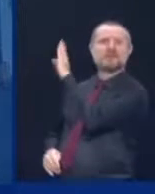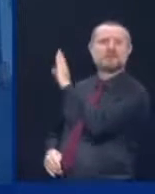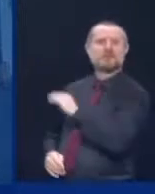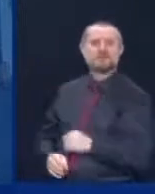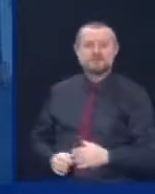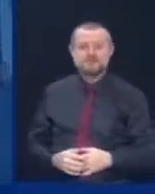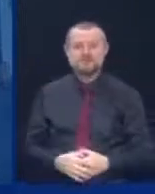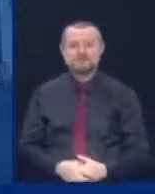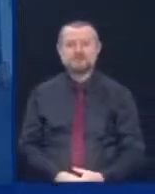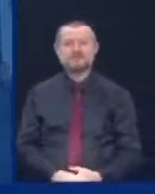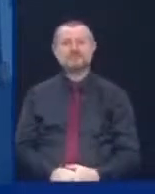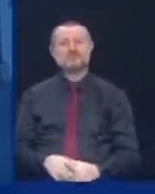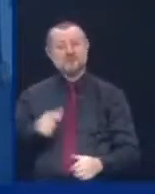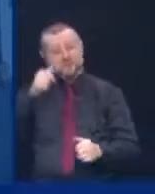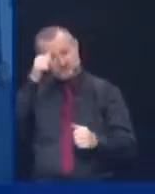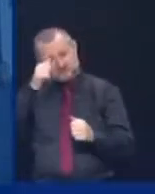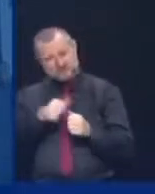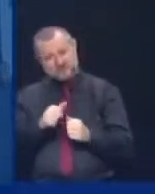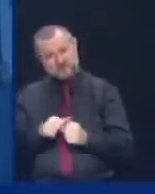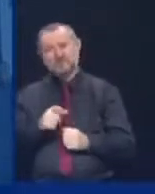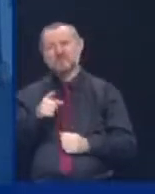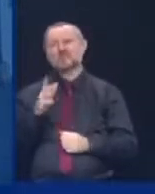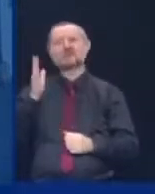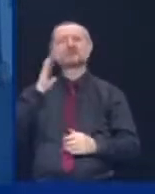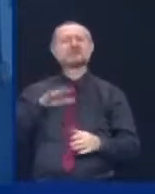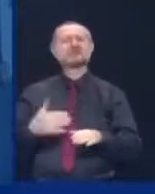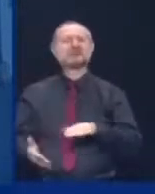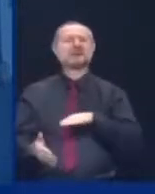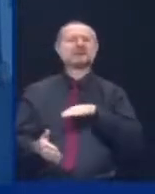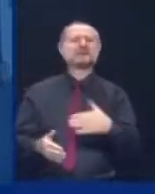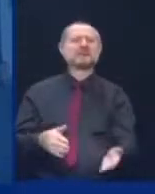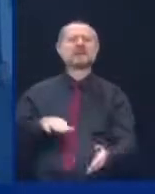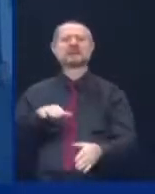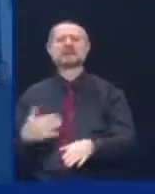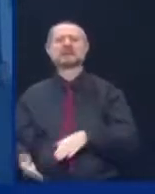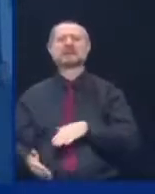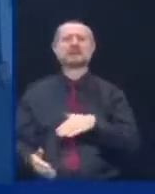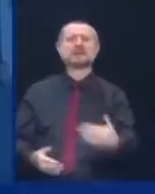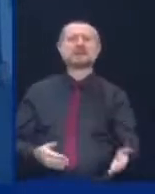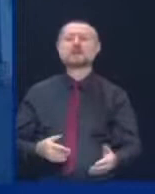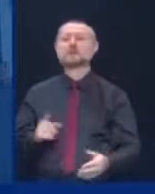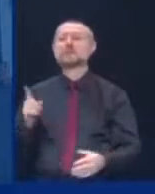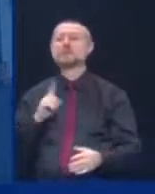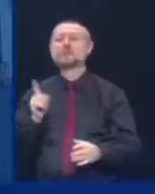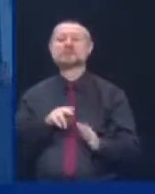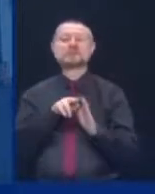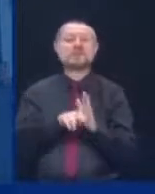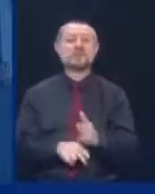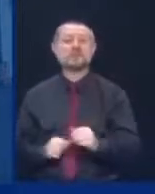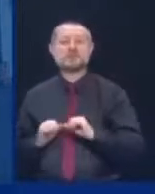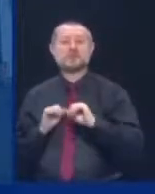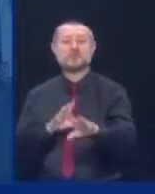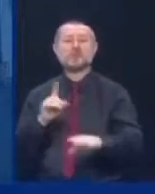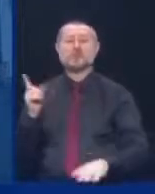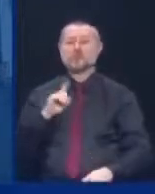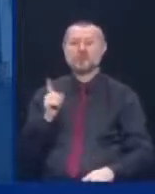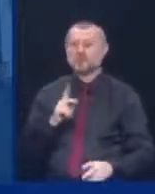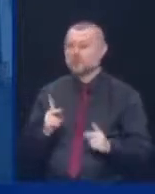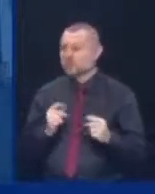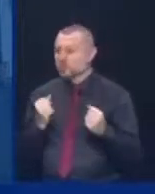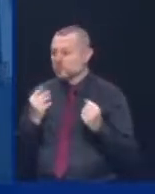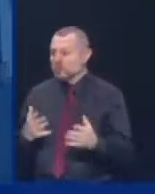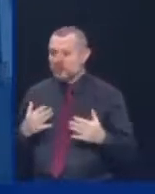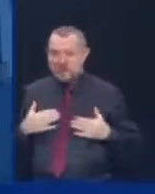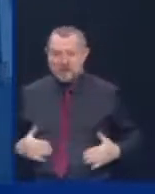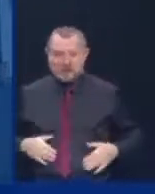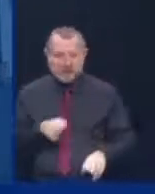having such a loss of life that we overwhelmed the cemeteries and the funeral homes?